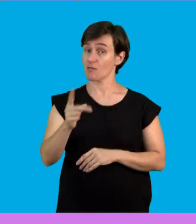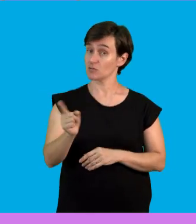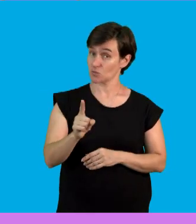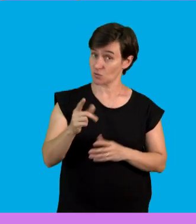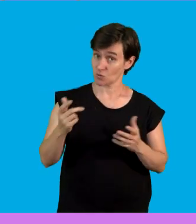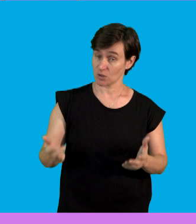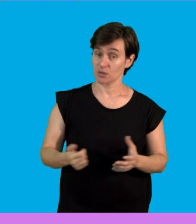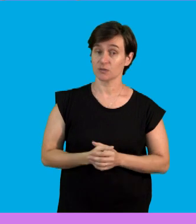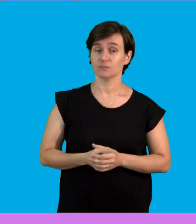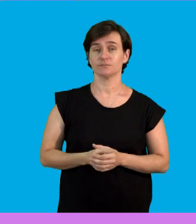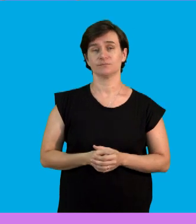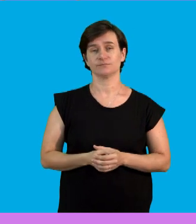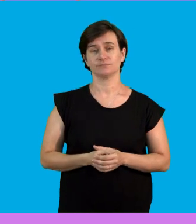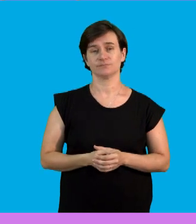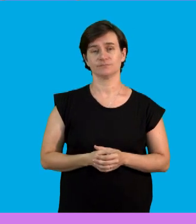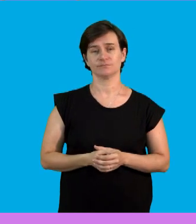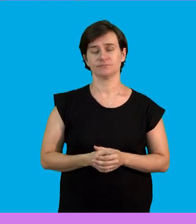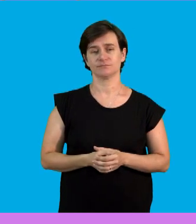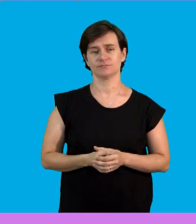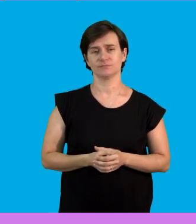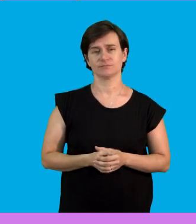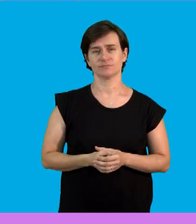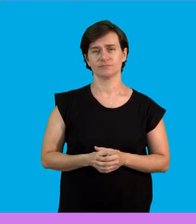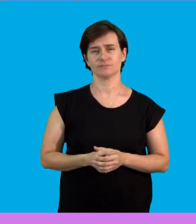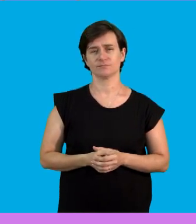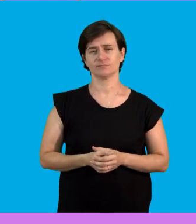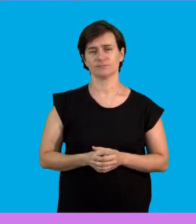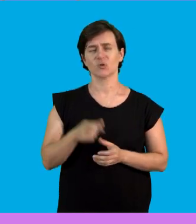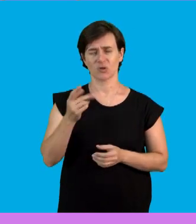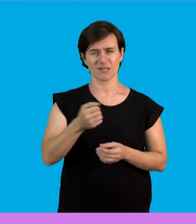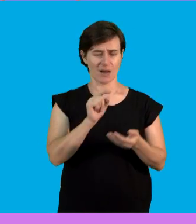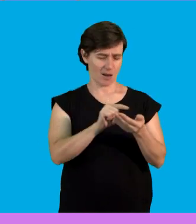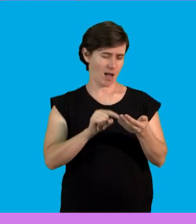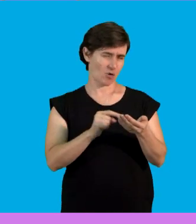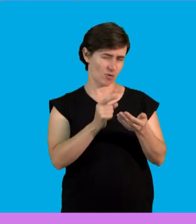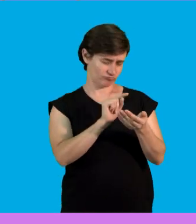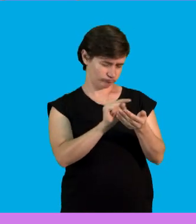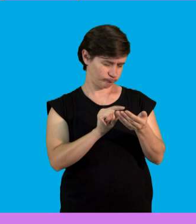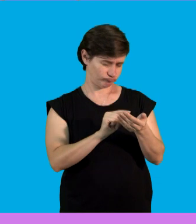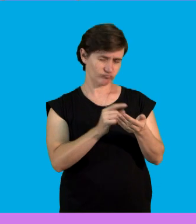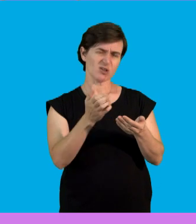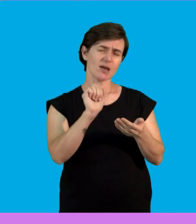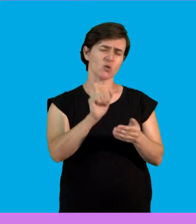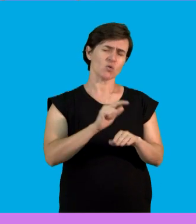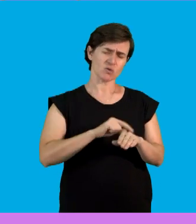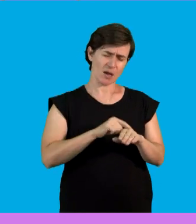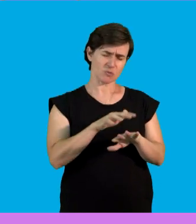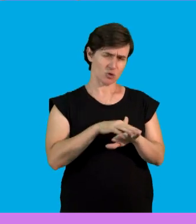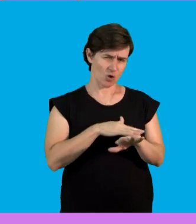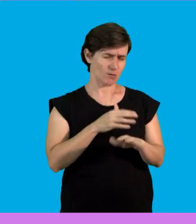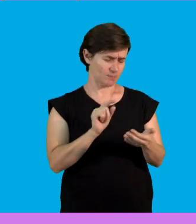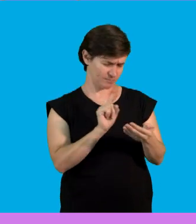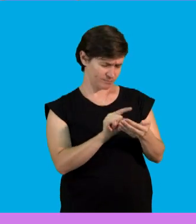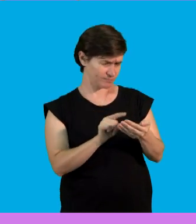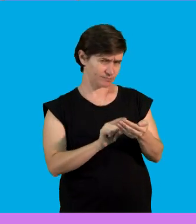2,208. And then that's going to show us how much smaller that is. Take your calculator and take your time and